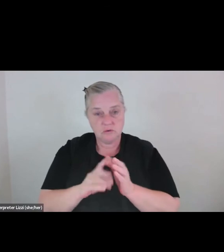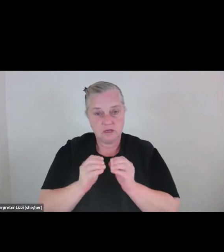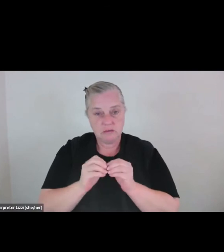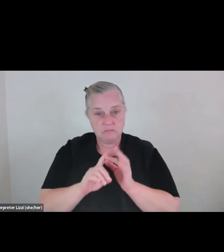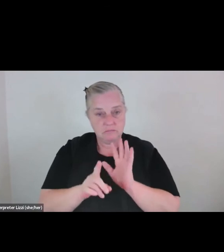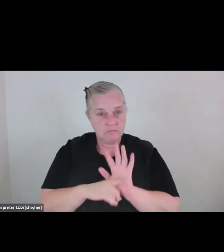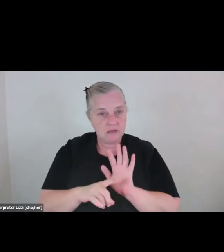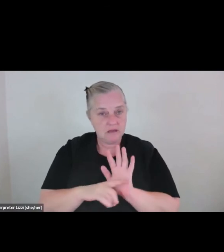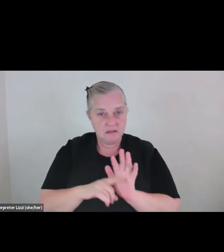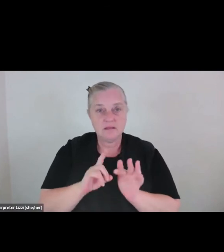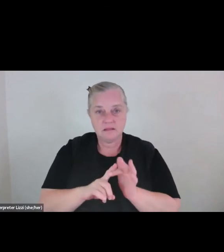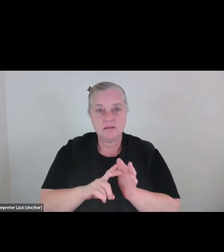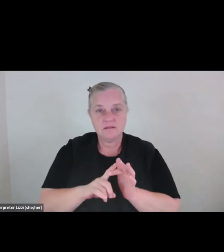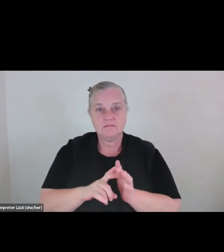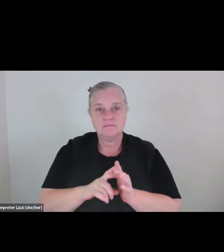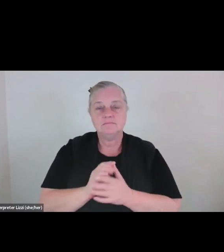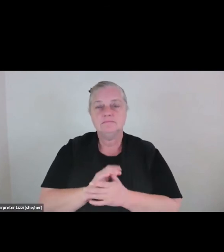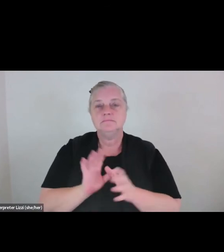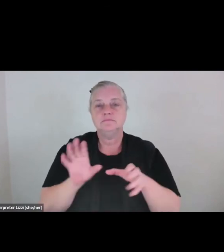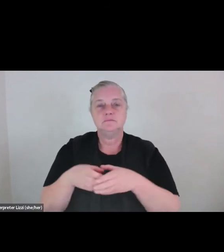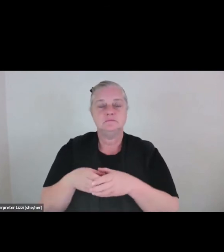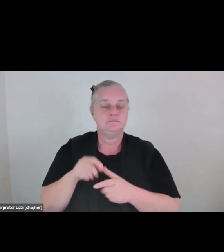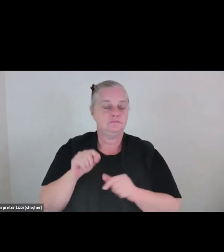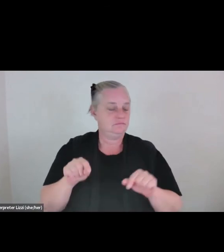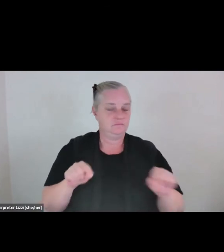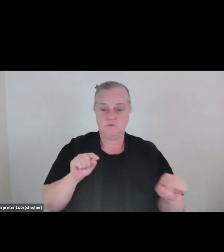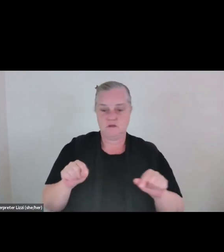can support you in that work.